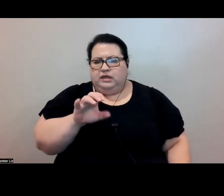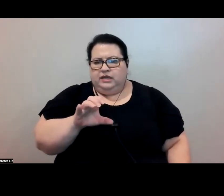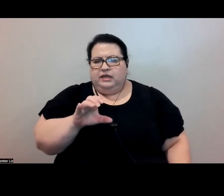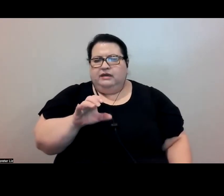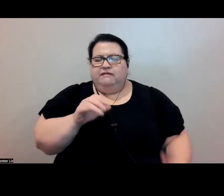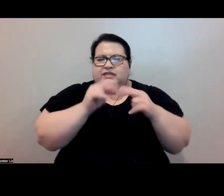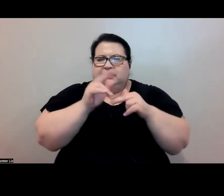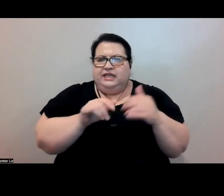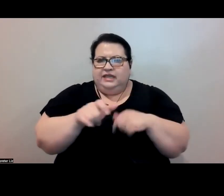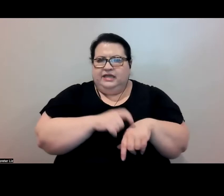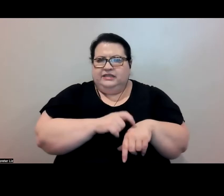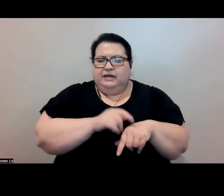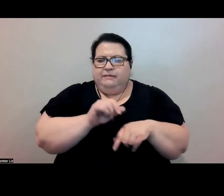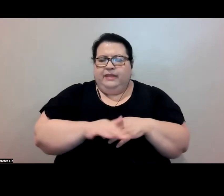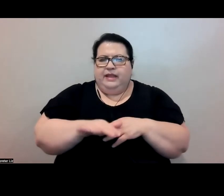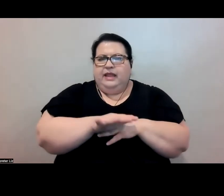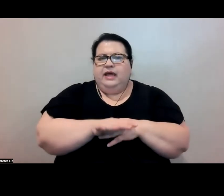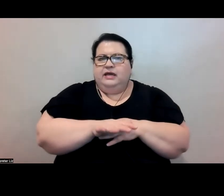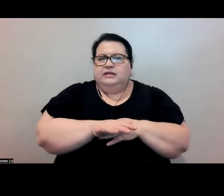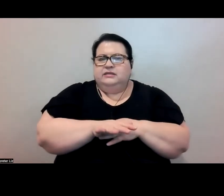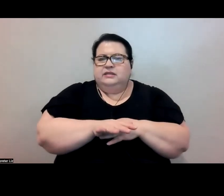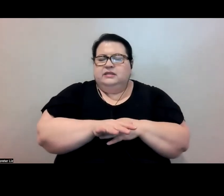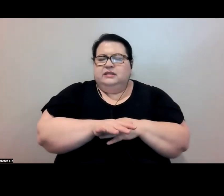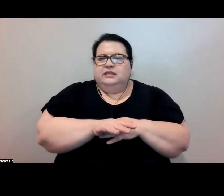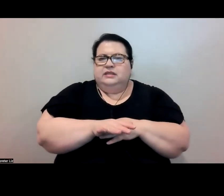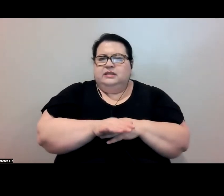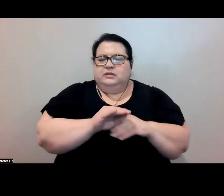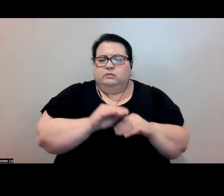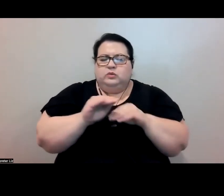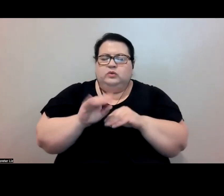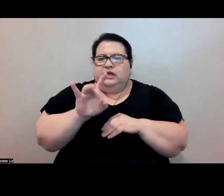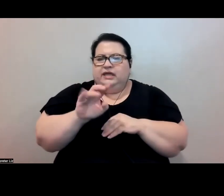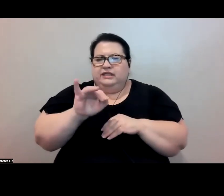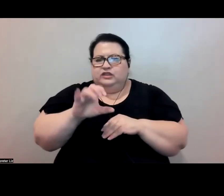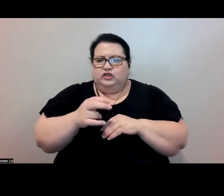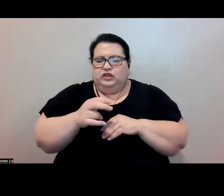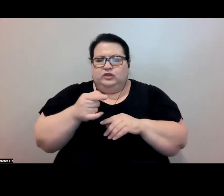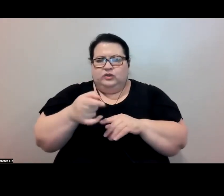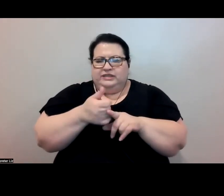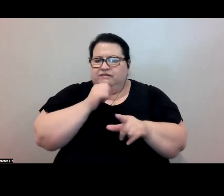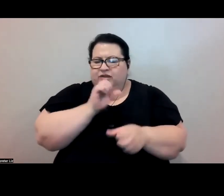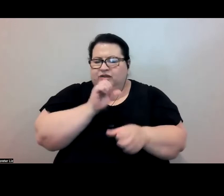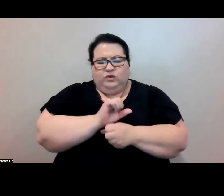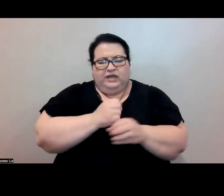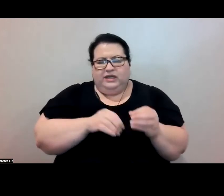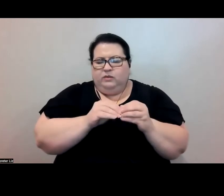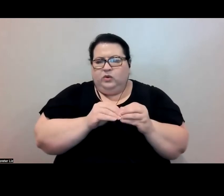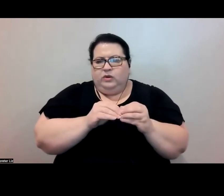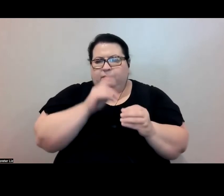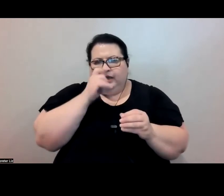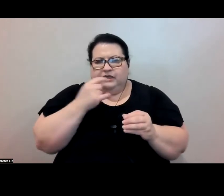time, and the land went up 8 inches, so the hydroponics didn't work anymore because